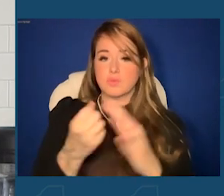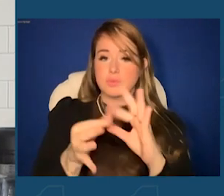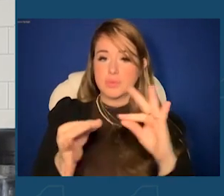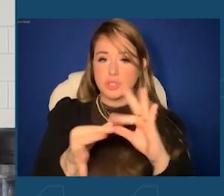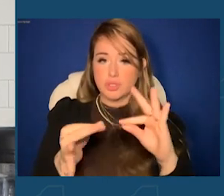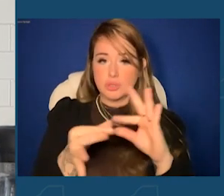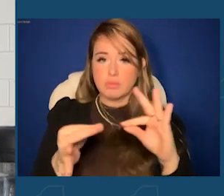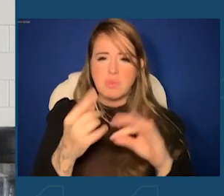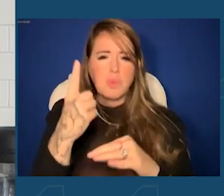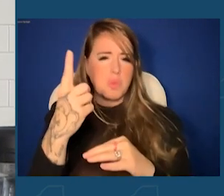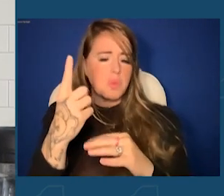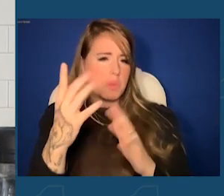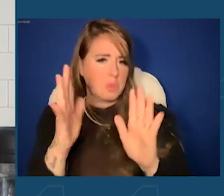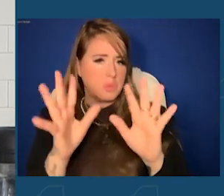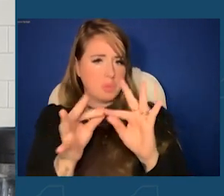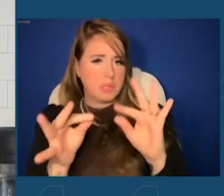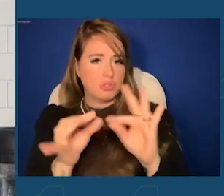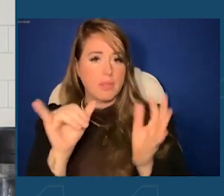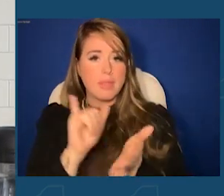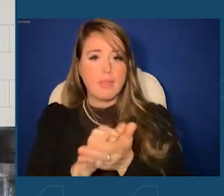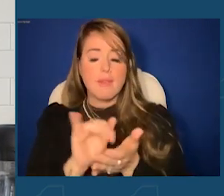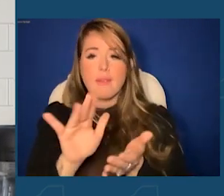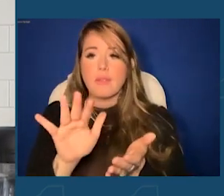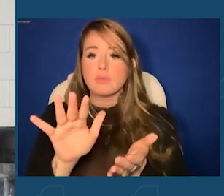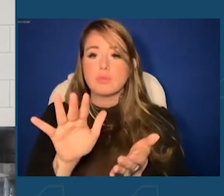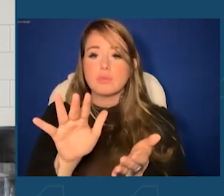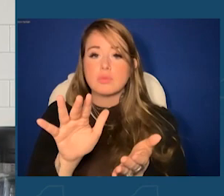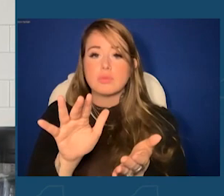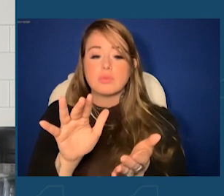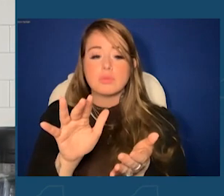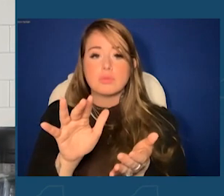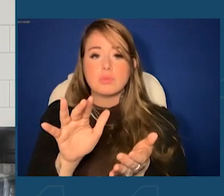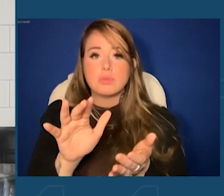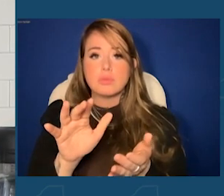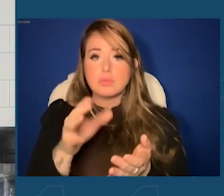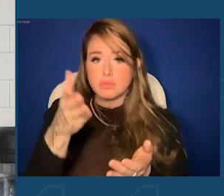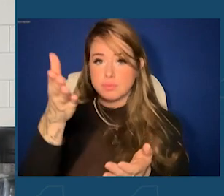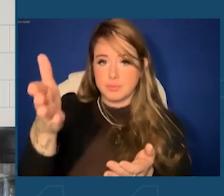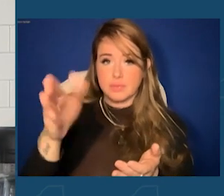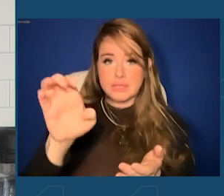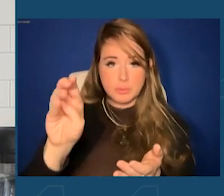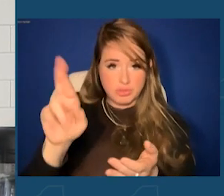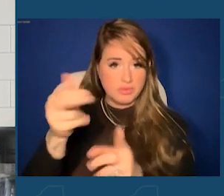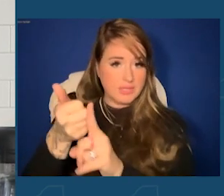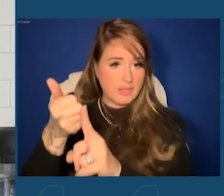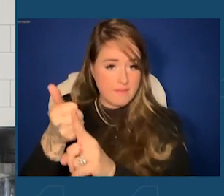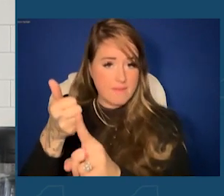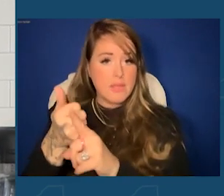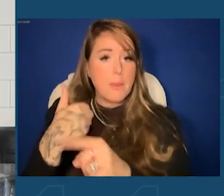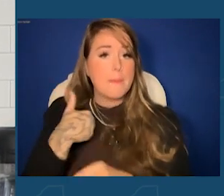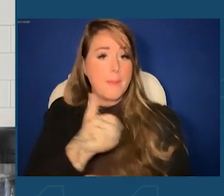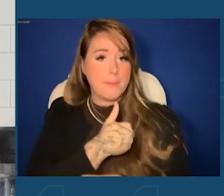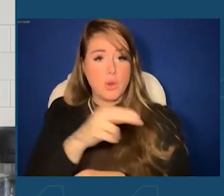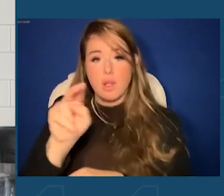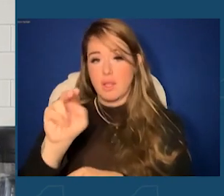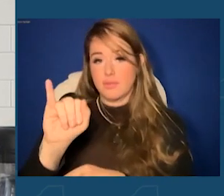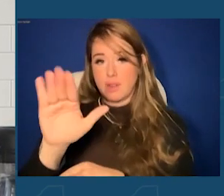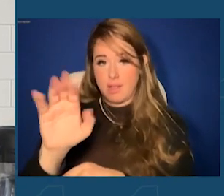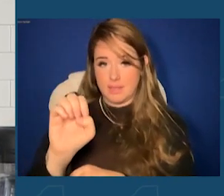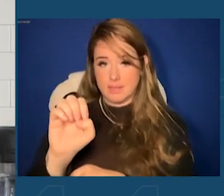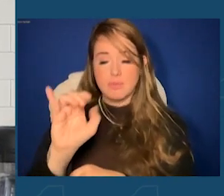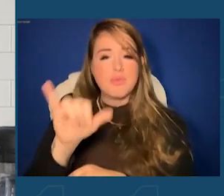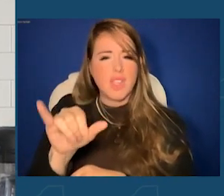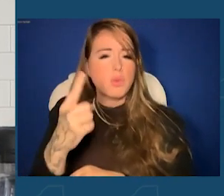Just want to quickly mention that Ebert is a member of NICE, which is one